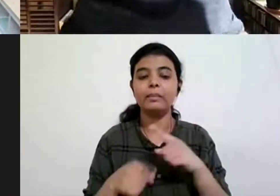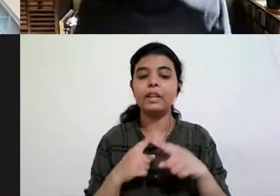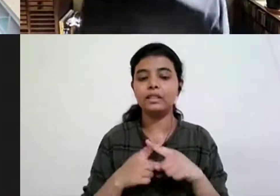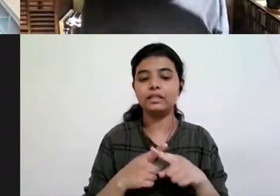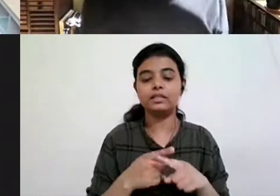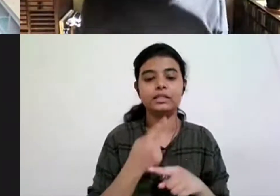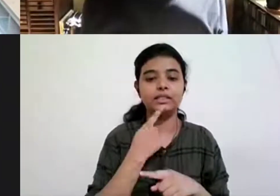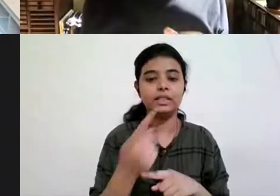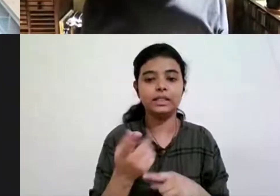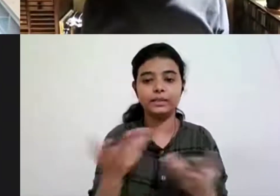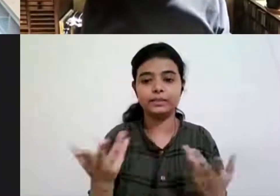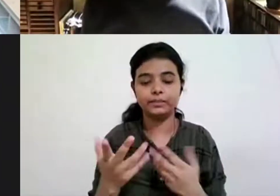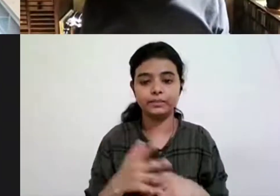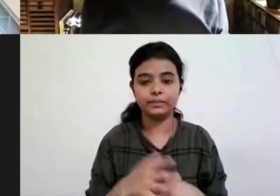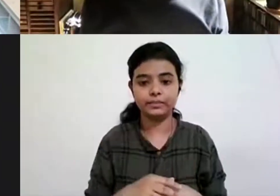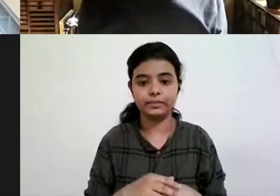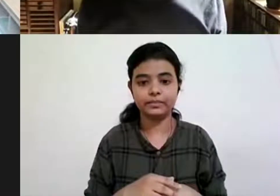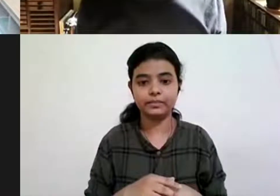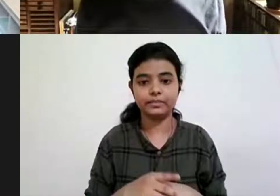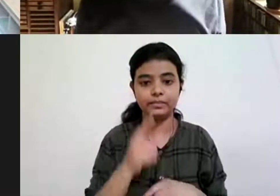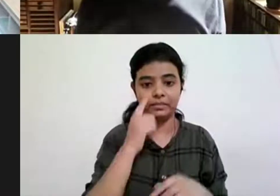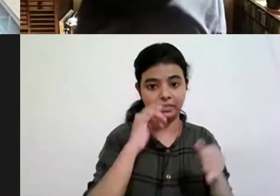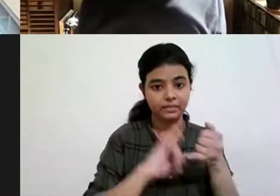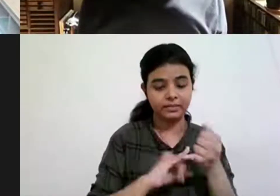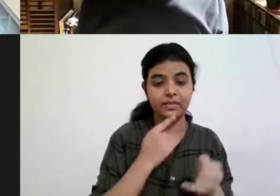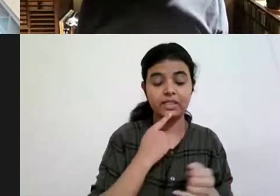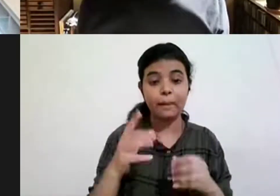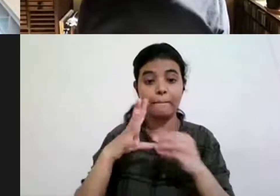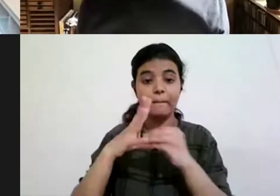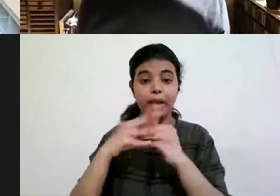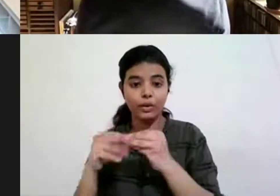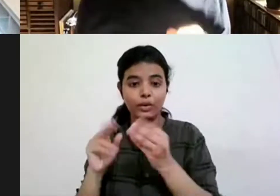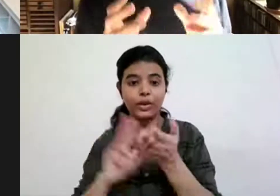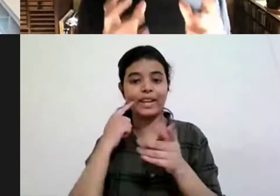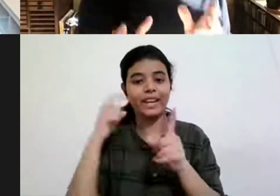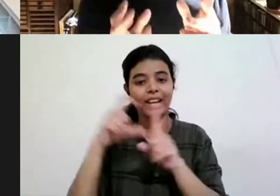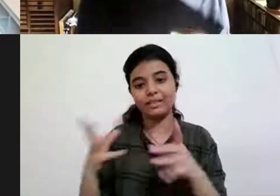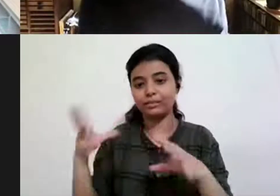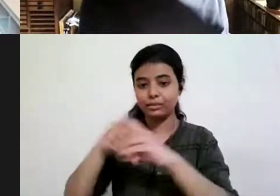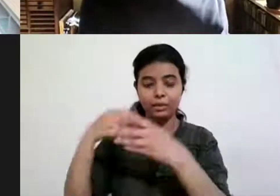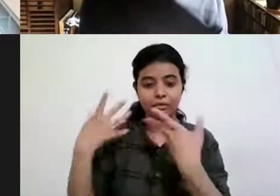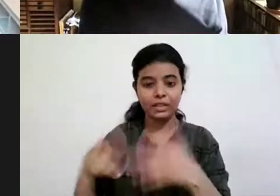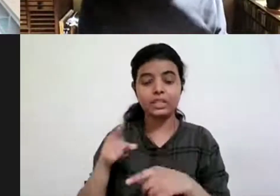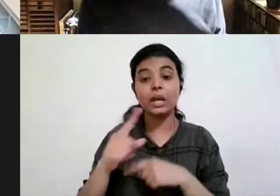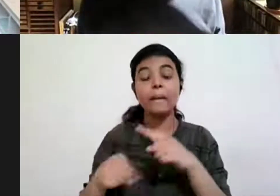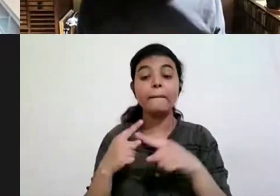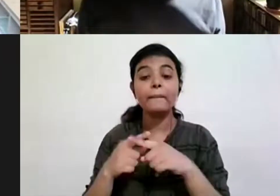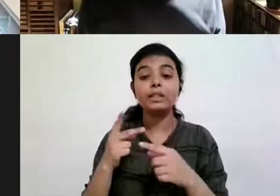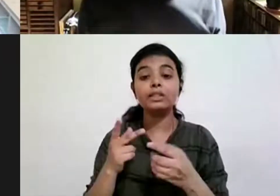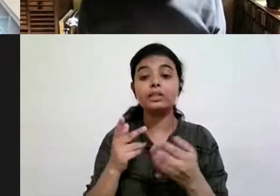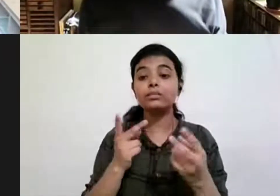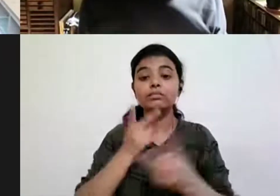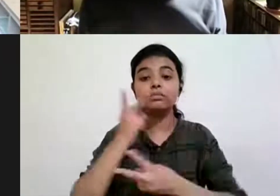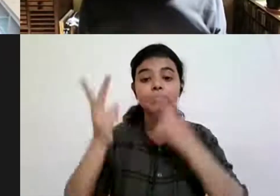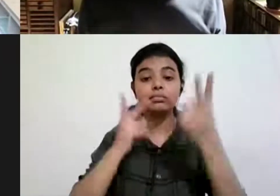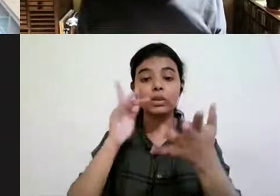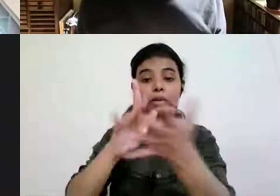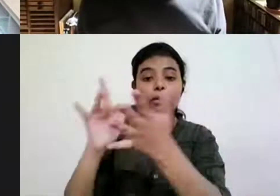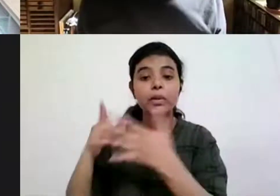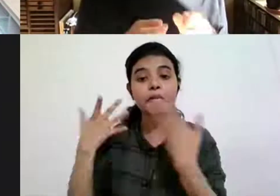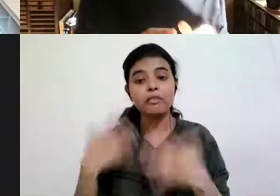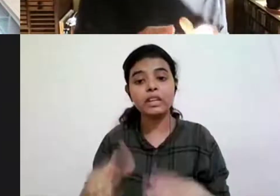said, I was allowed to work in the universal design discipline in Bangalore. And I've also visited a lot of institutions in